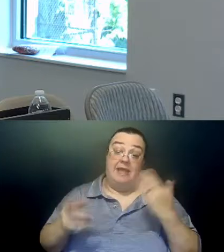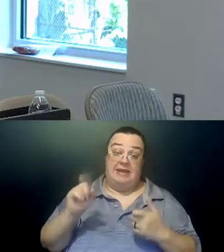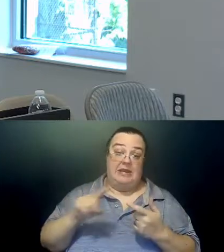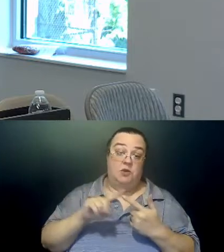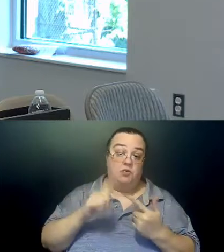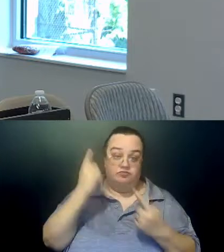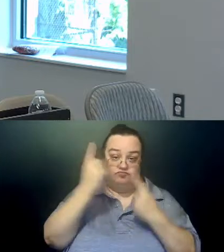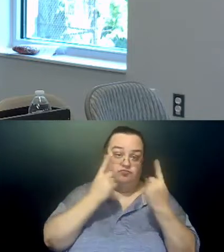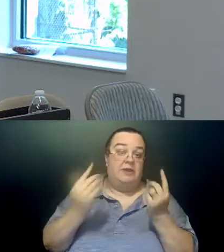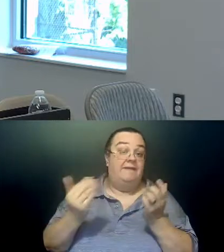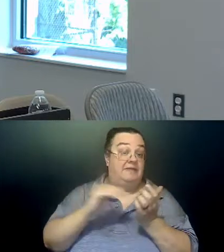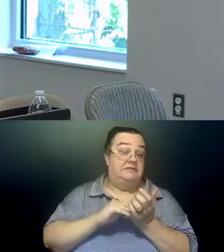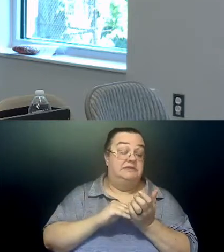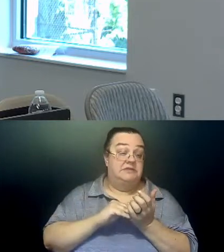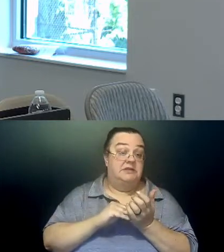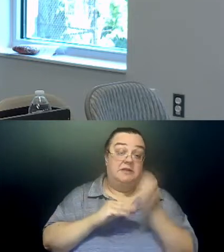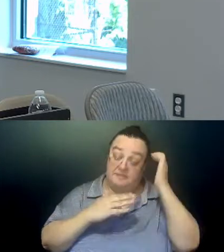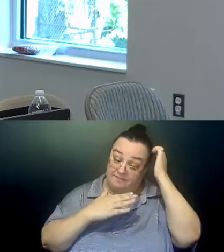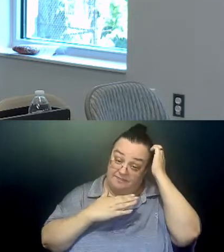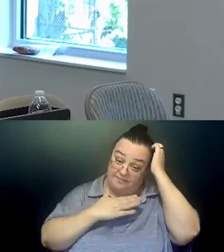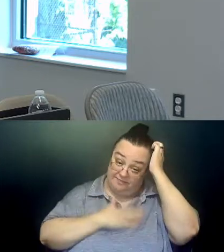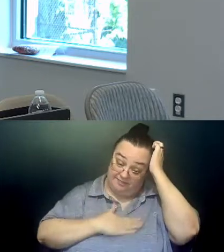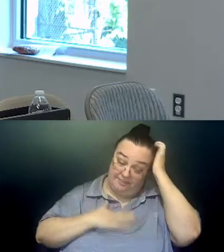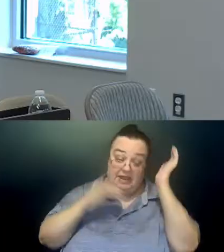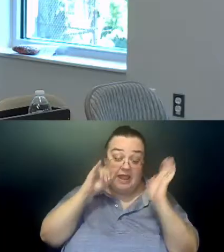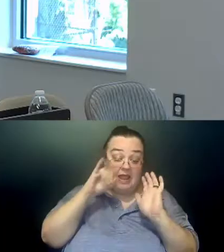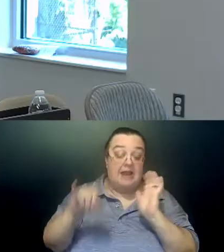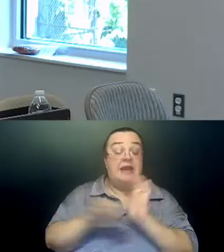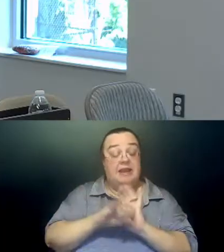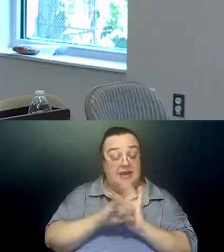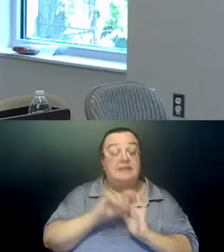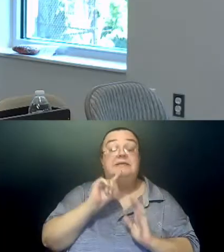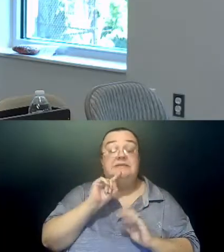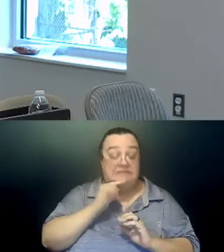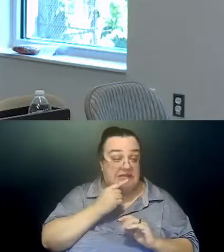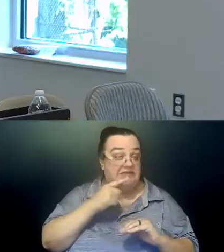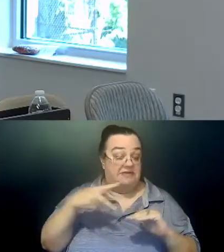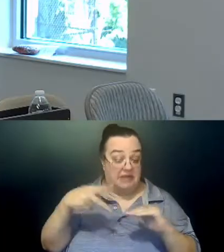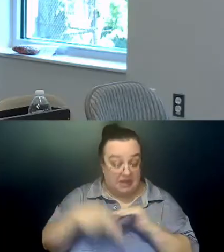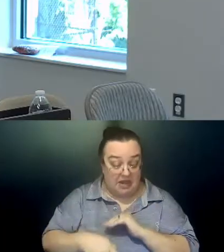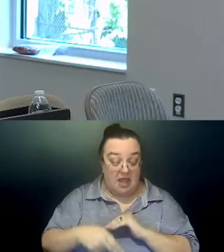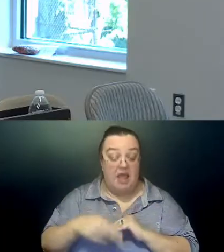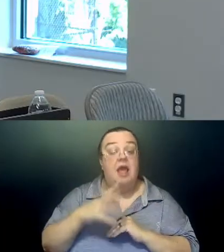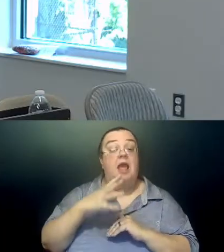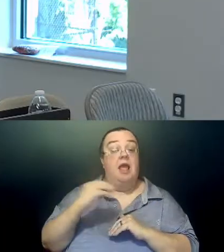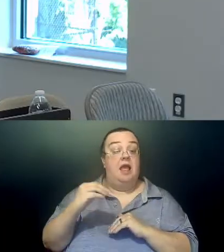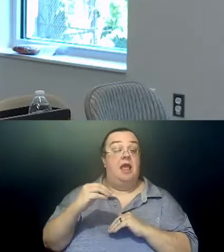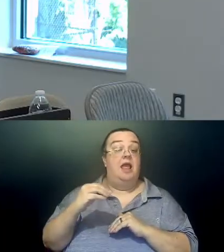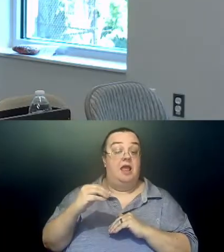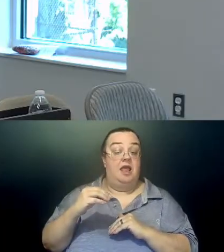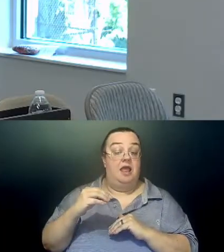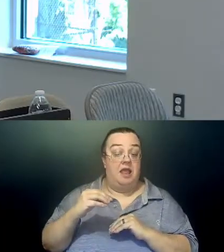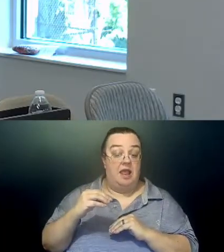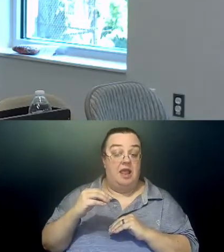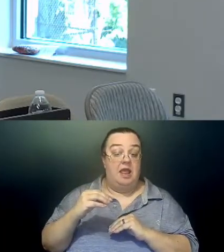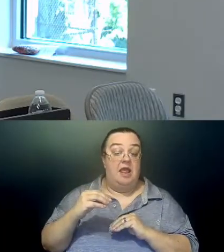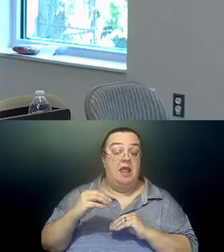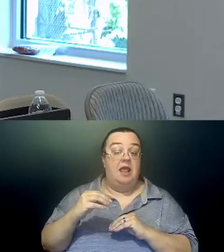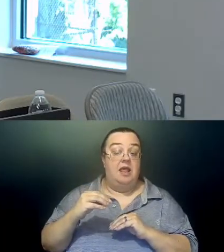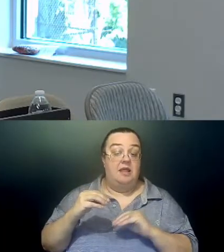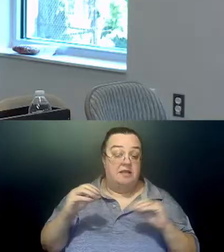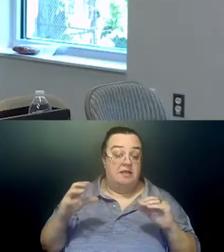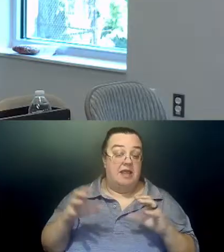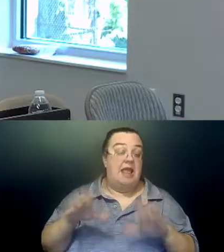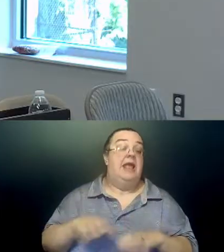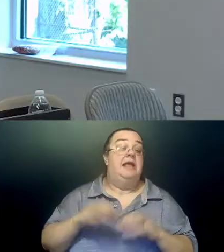revisited. Please identify substantive cuts and ask more property tax.